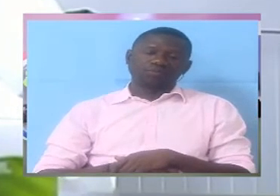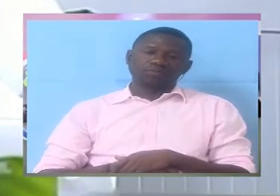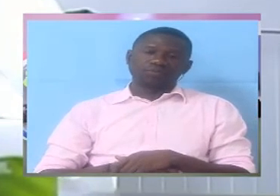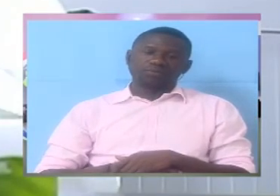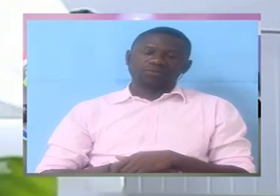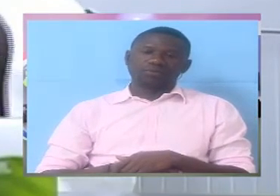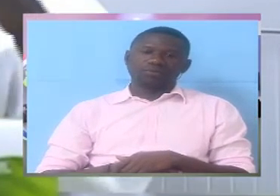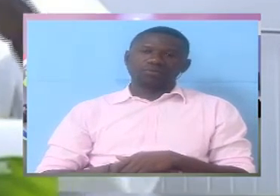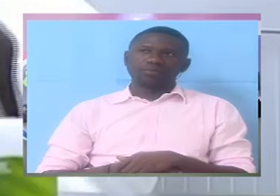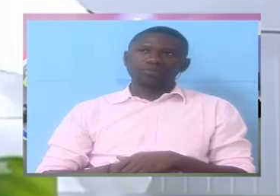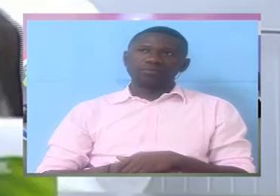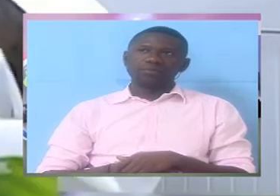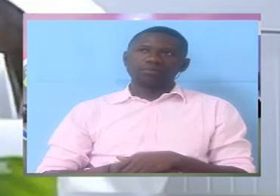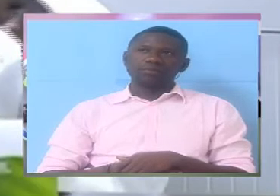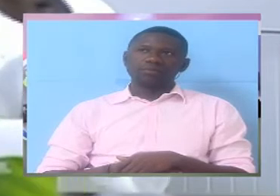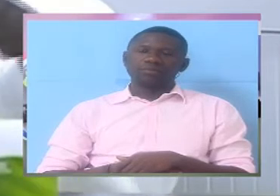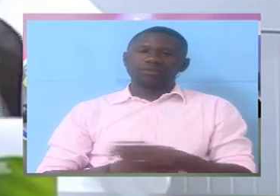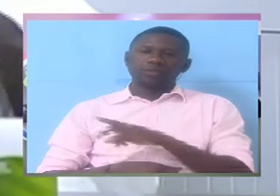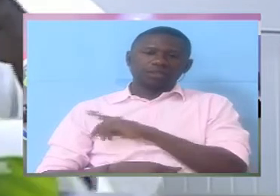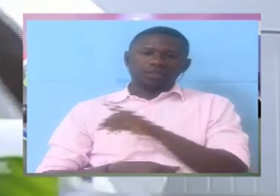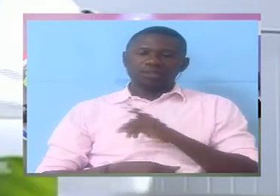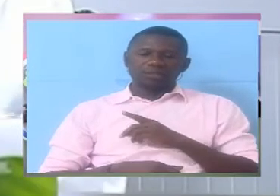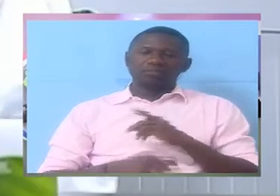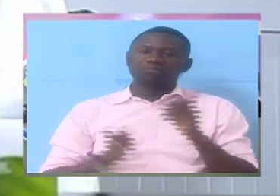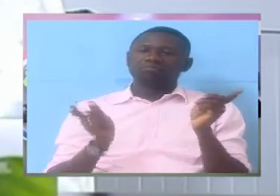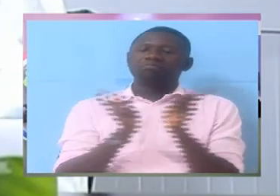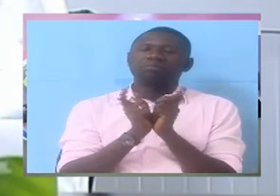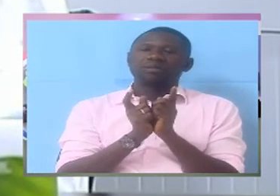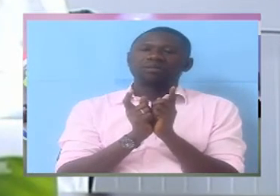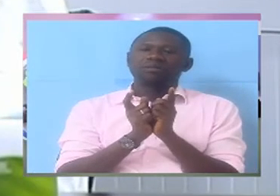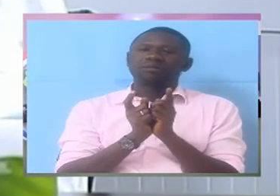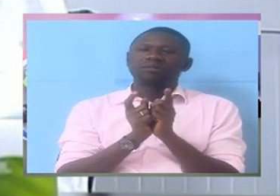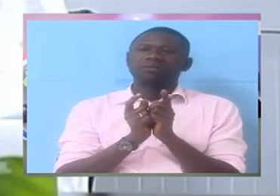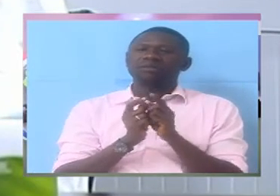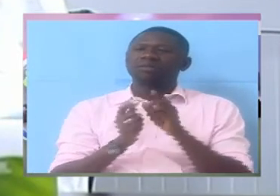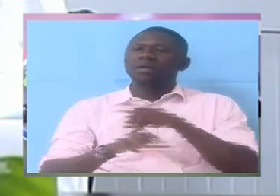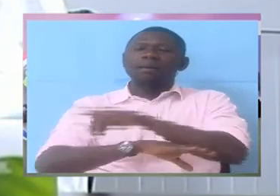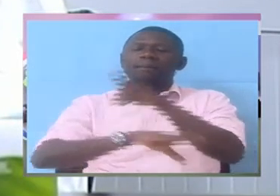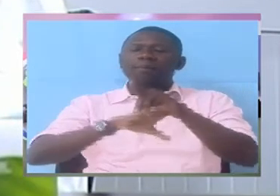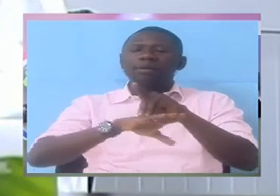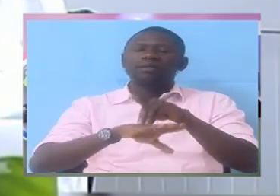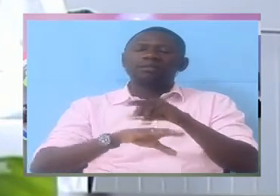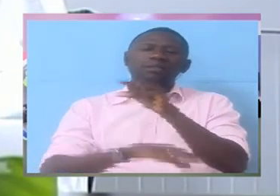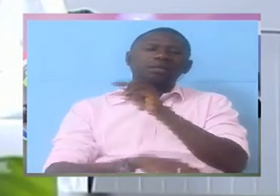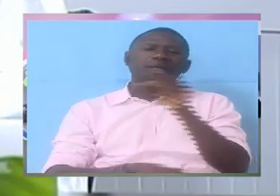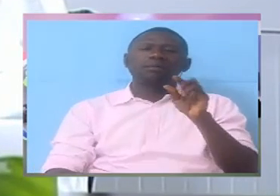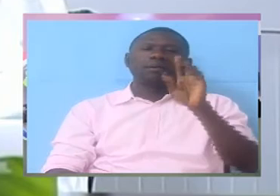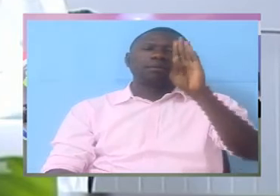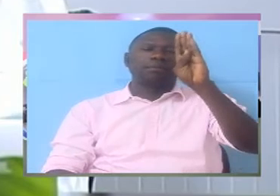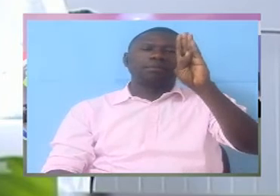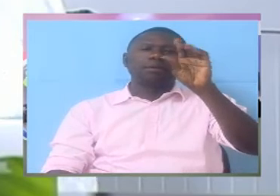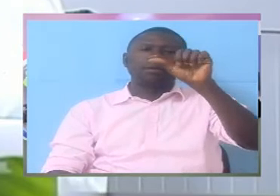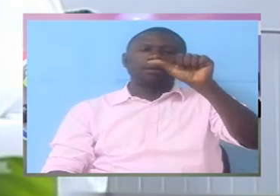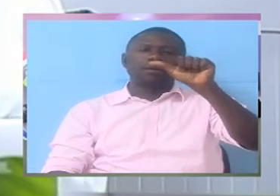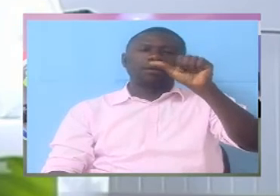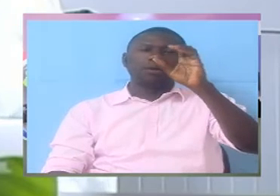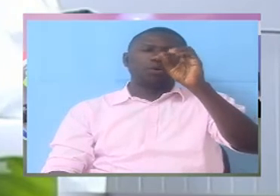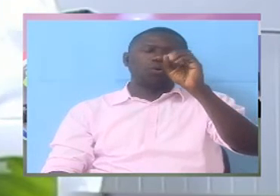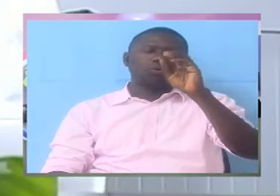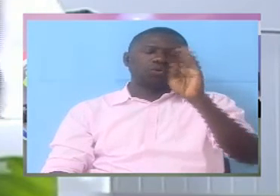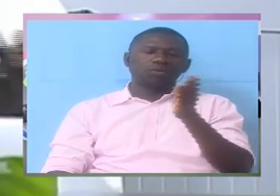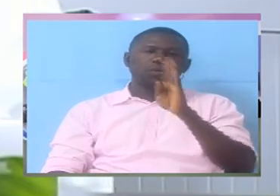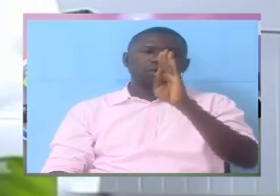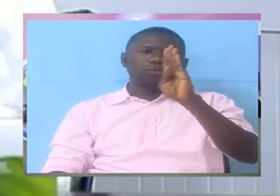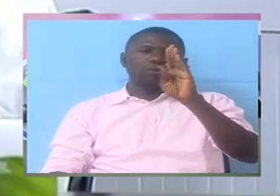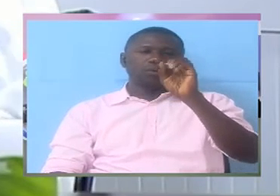they met somewhere Baobolong area itata ben dulale to Baobolong ma fangola so they abandoned